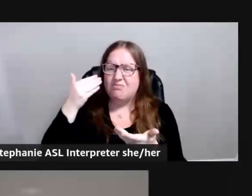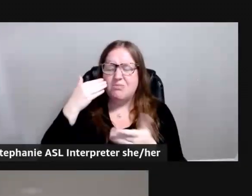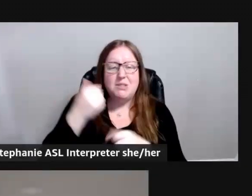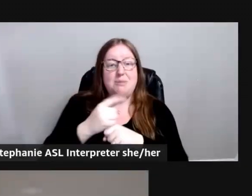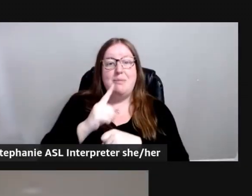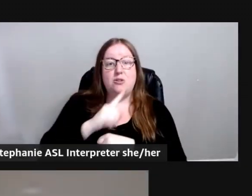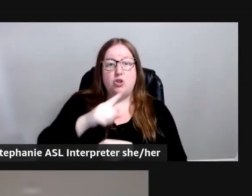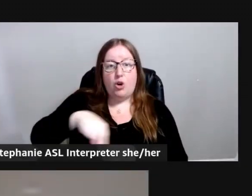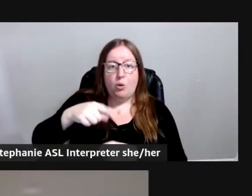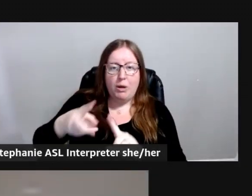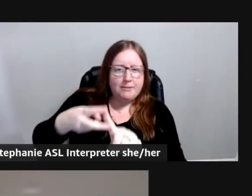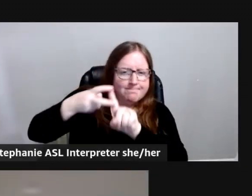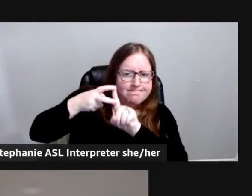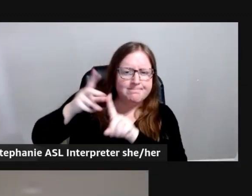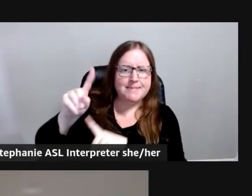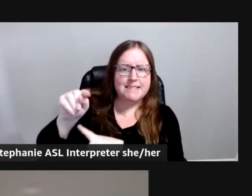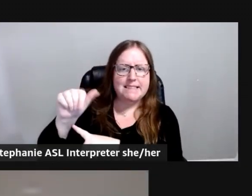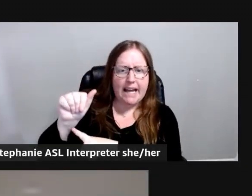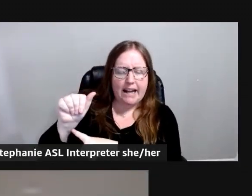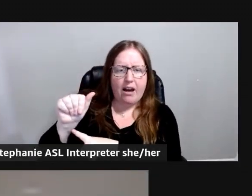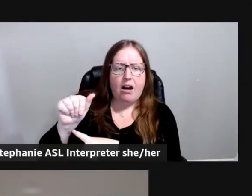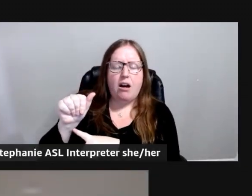we acquire the data,